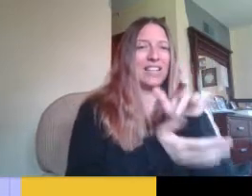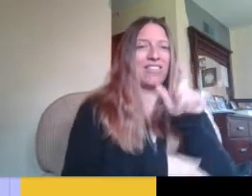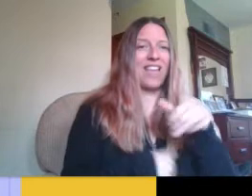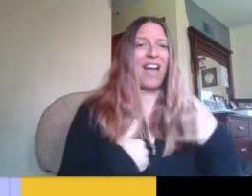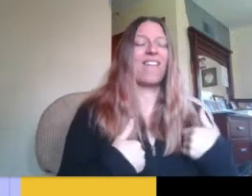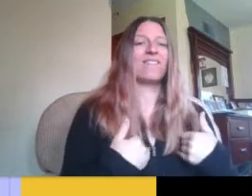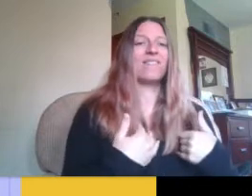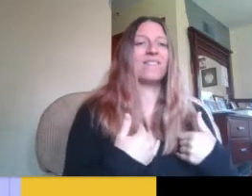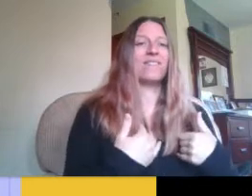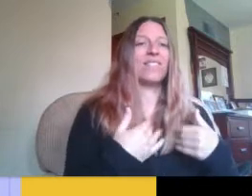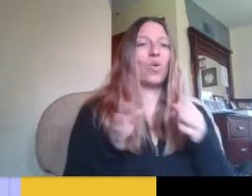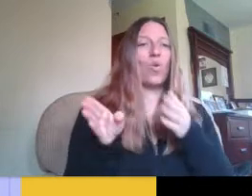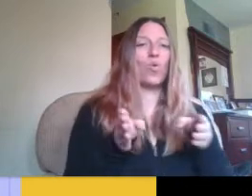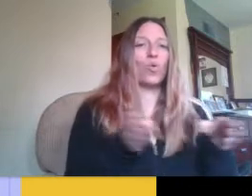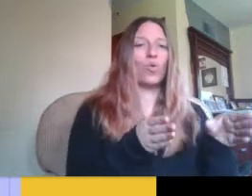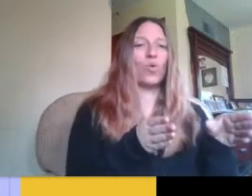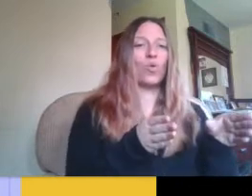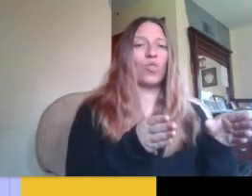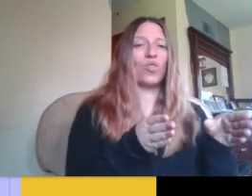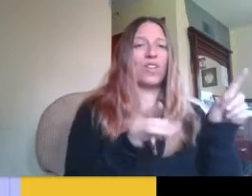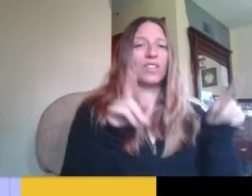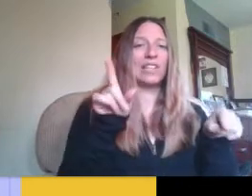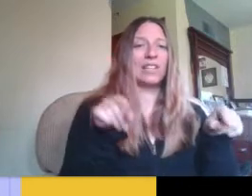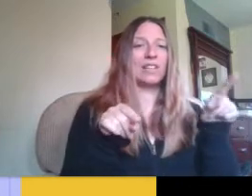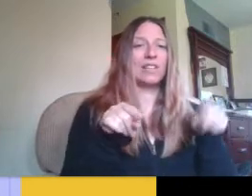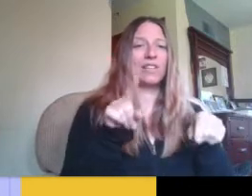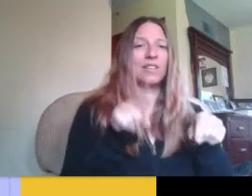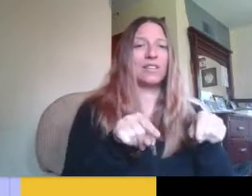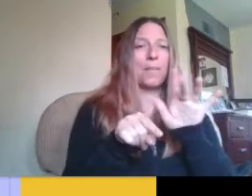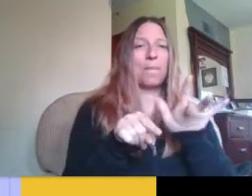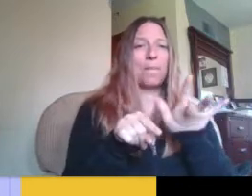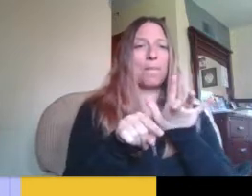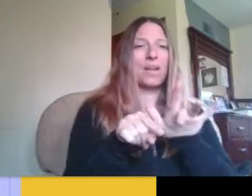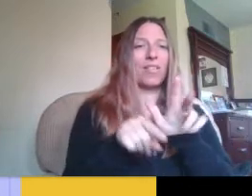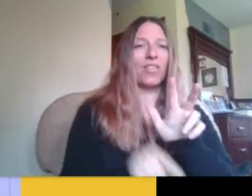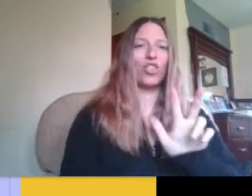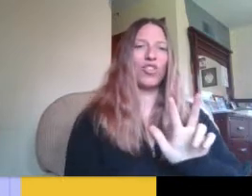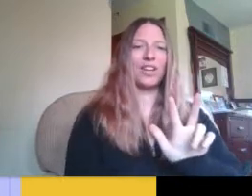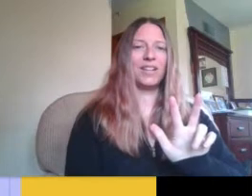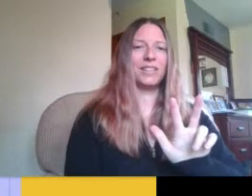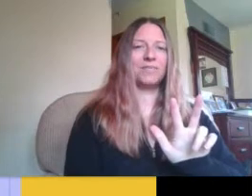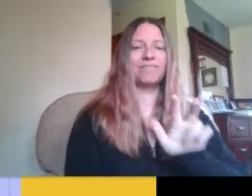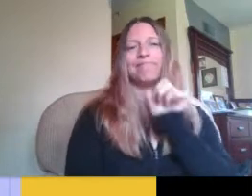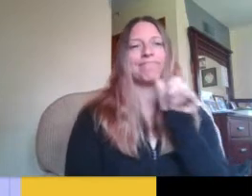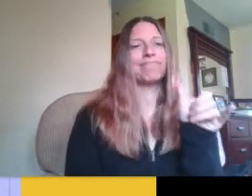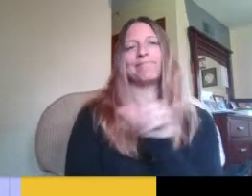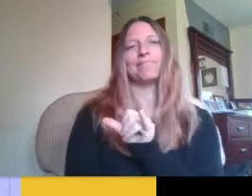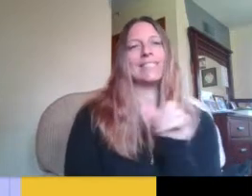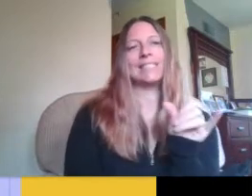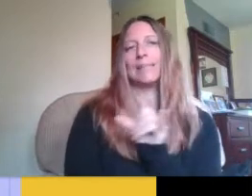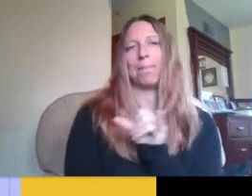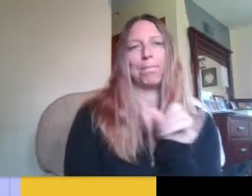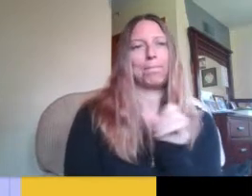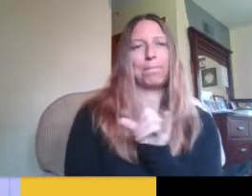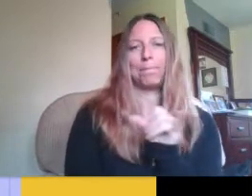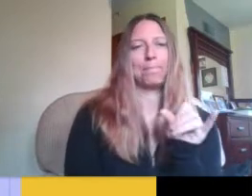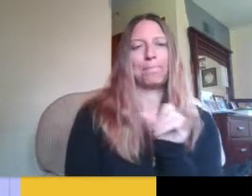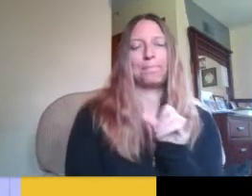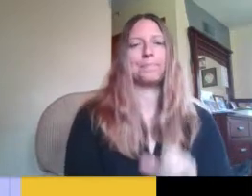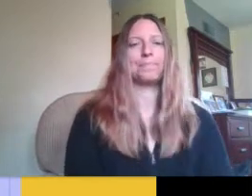is already in order from least to greatest, it's easy to see that the 3 is located in the middle, since it splits the other members into 2